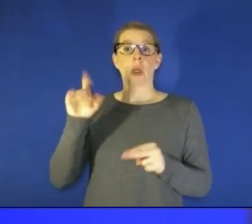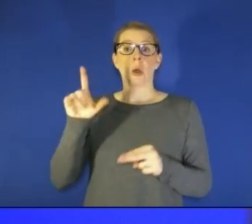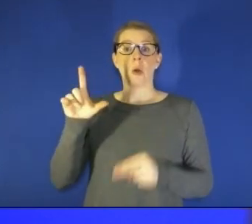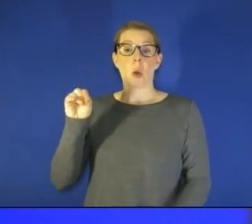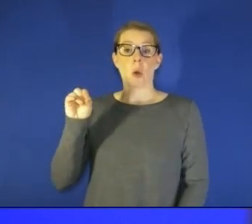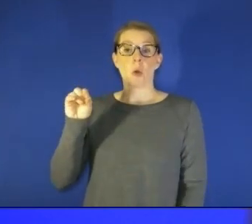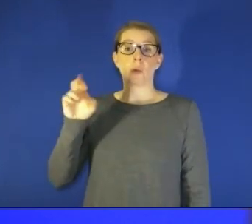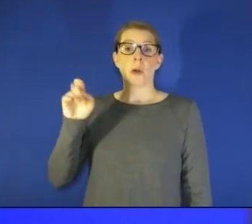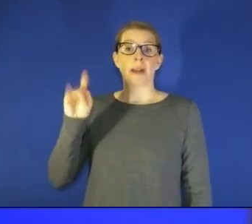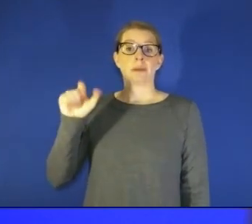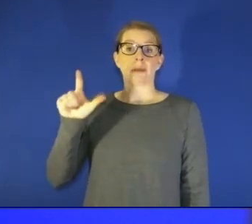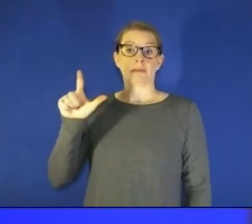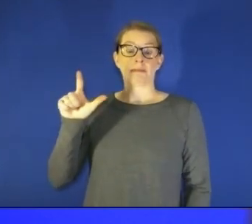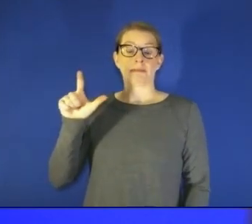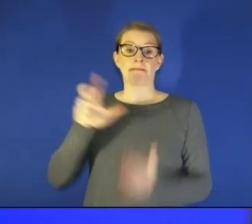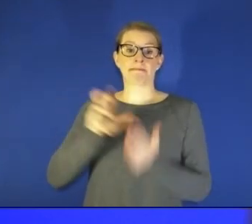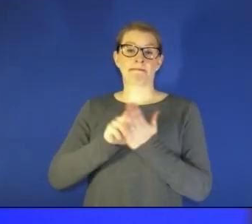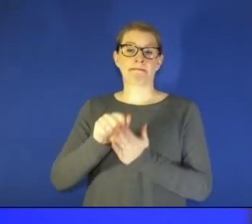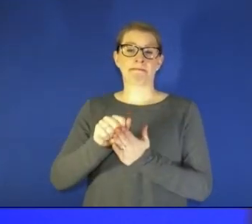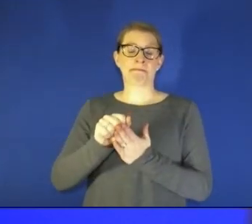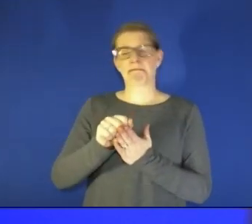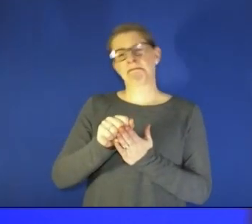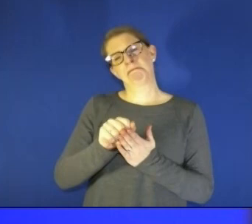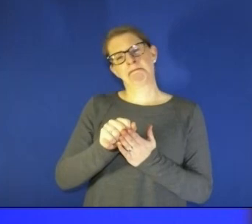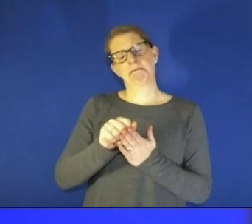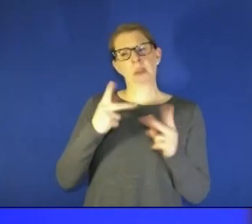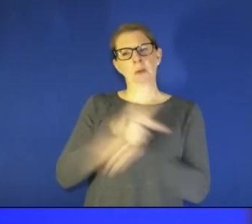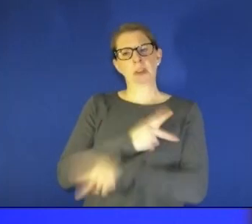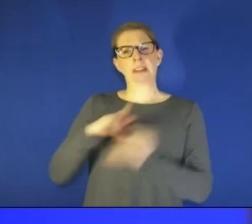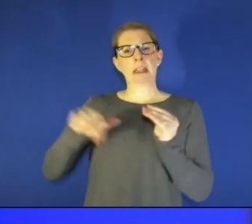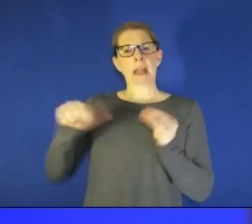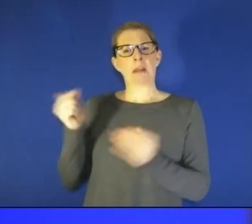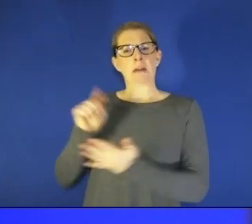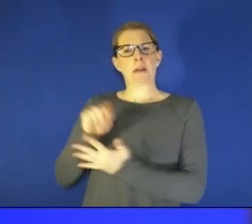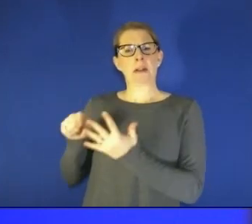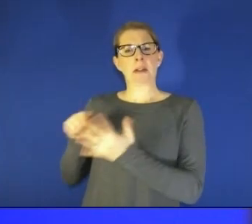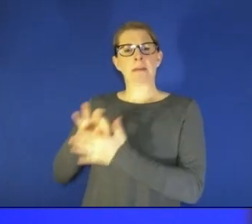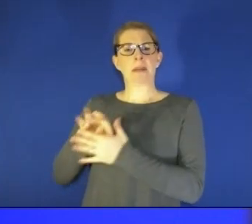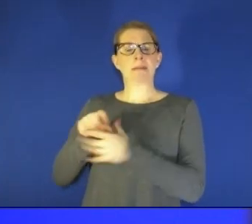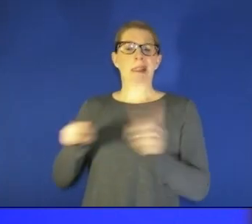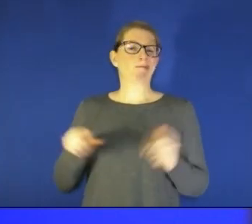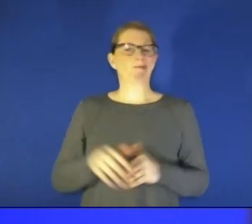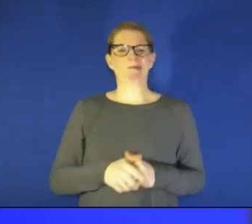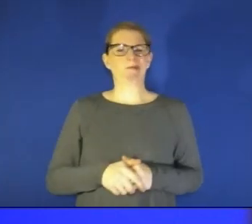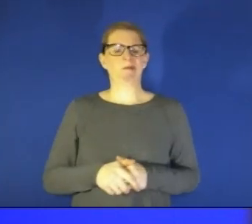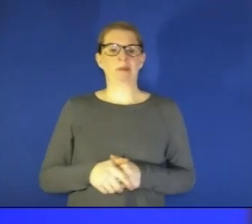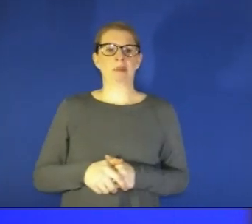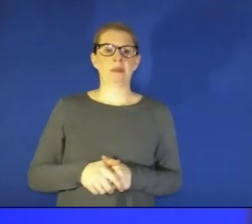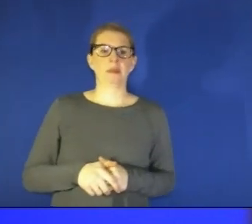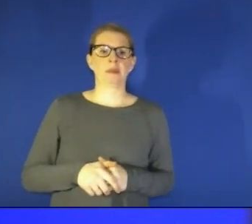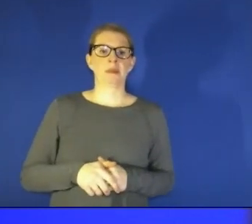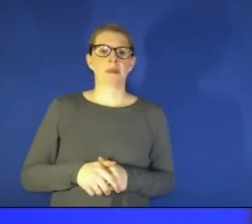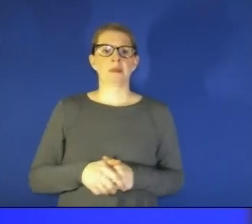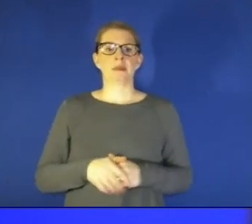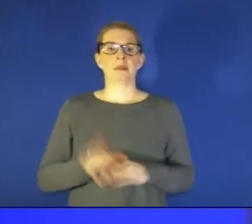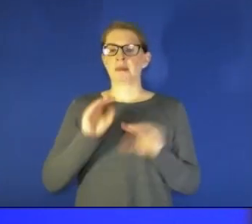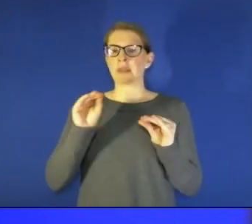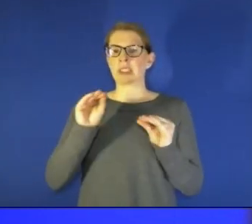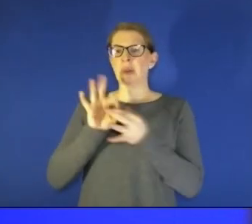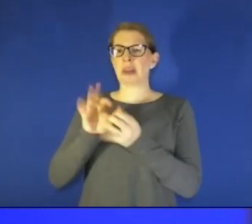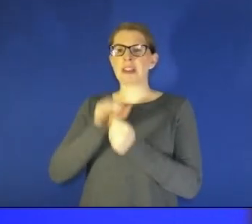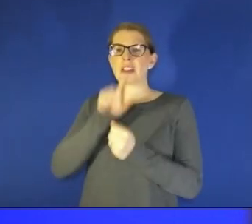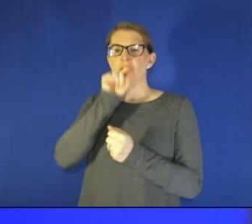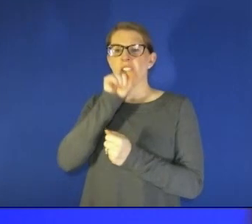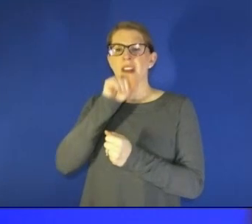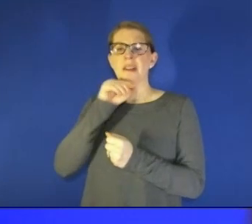not, I don't know that for sure, but we do know that there's an association between red meat. I've never seen anything related to chicken or pork or any of the